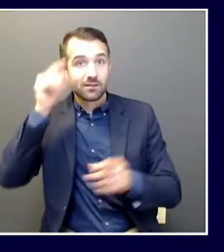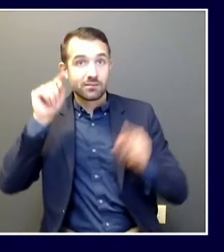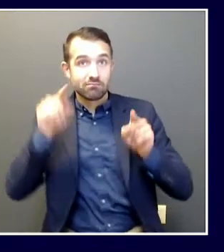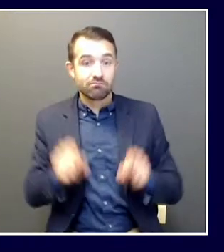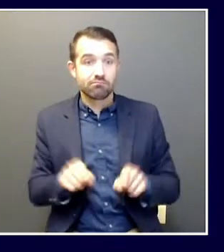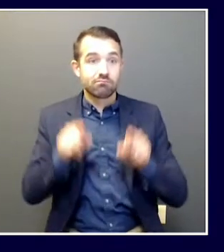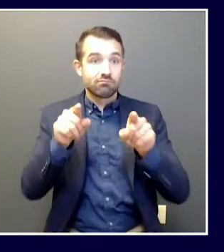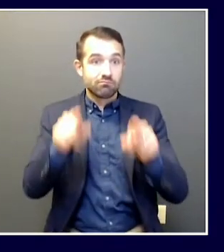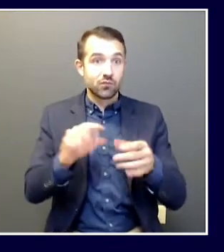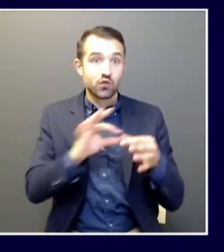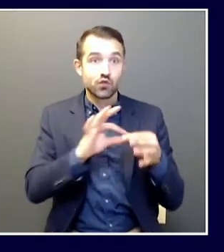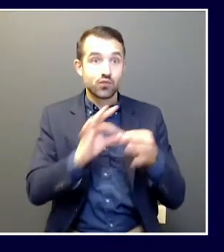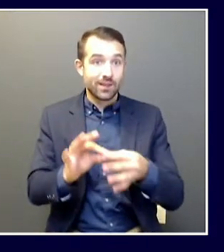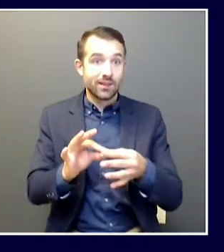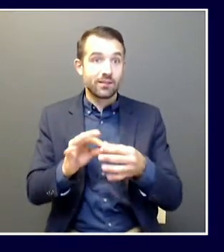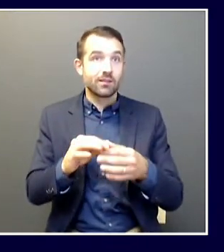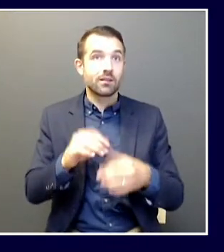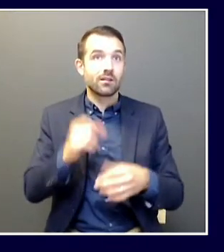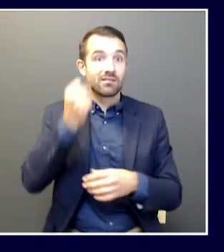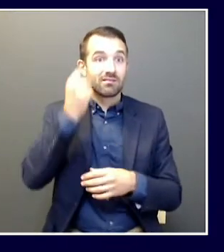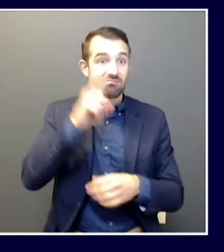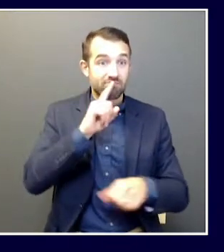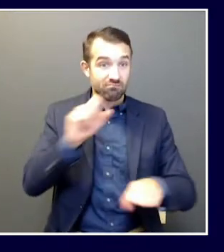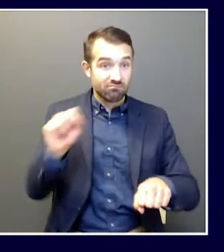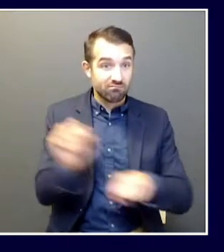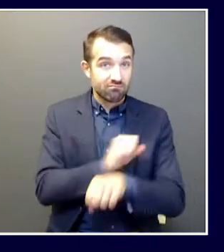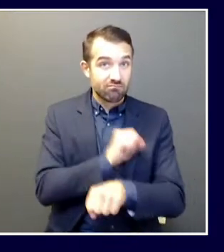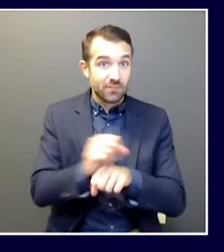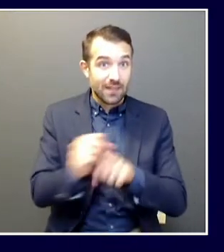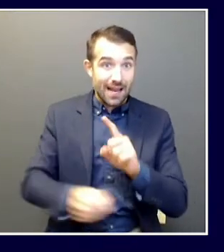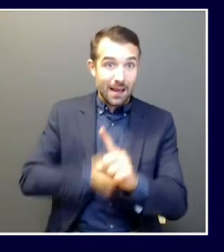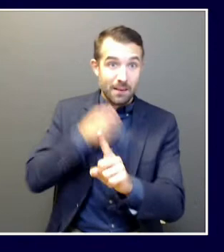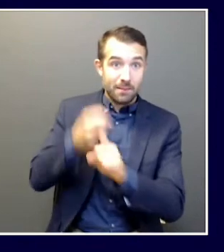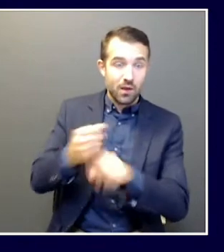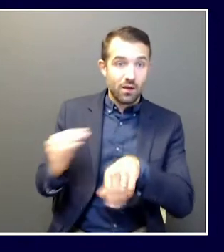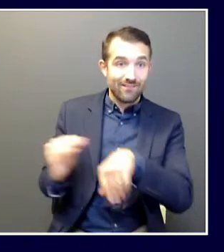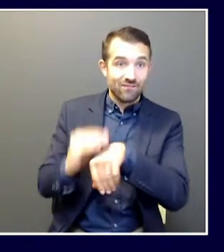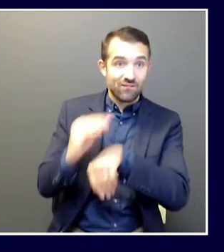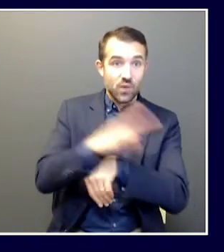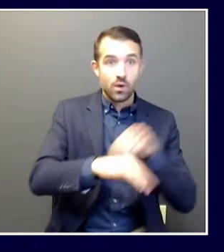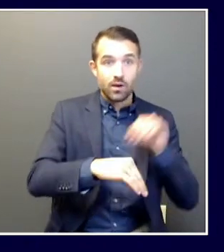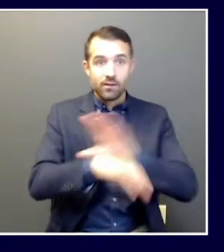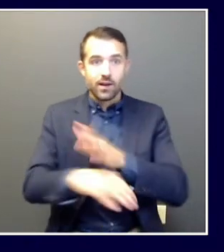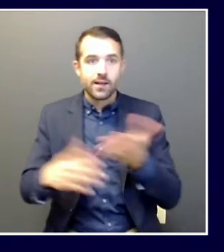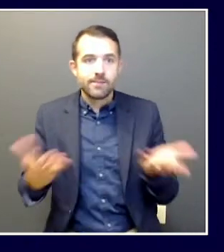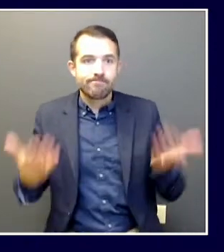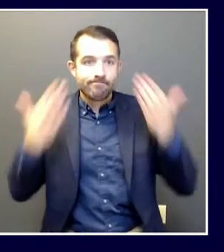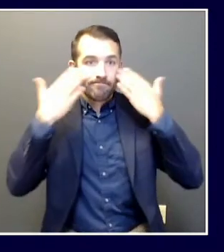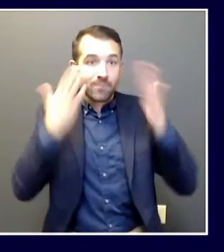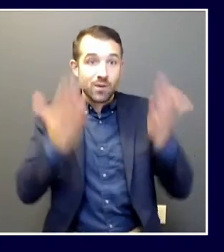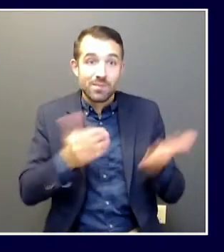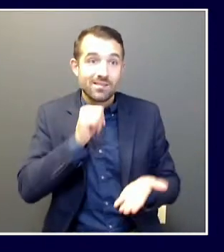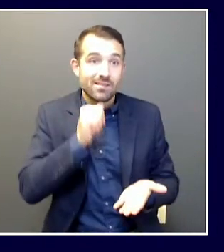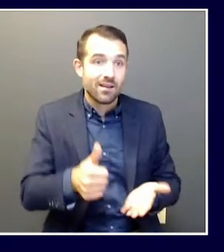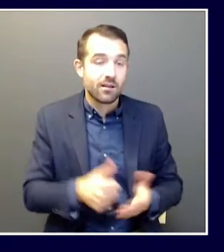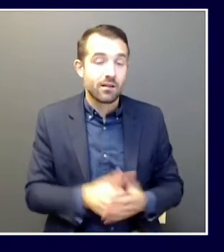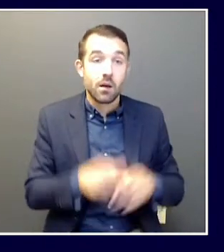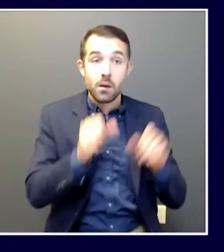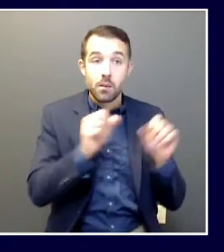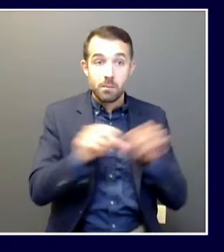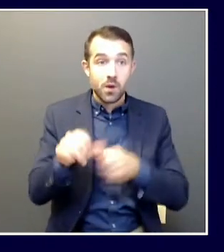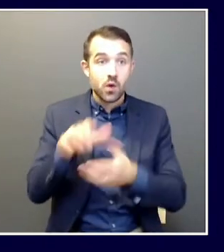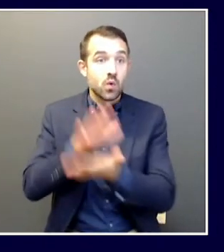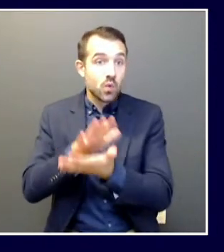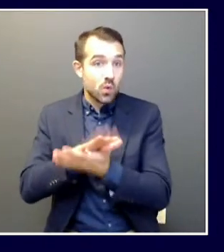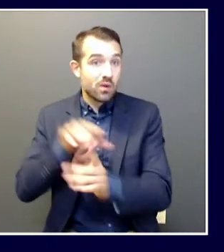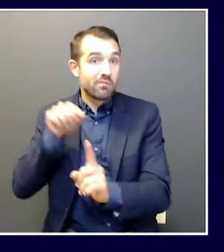100% clear. It's possible, theoretically possible, that schools were the source of transmission. It's also possible that